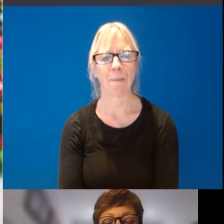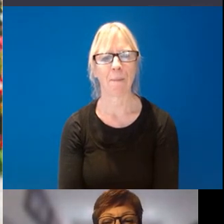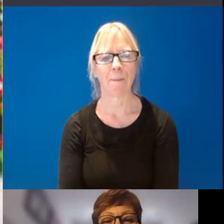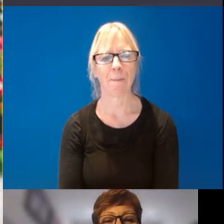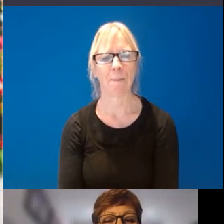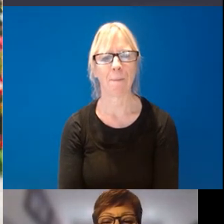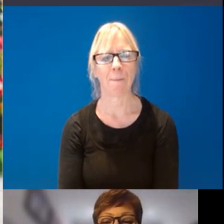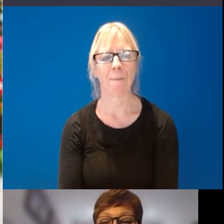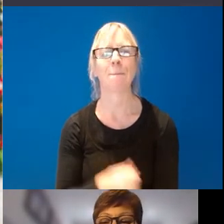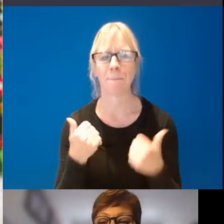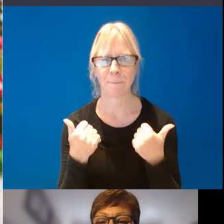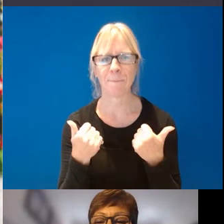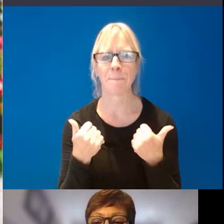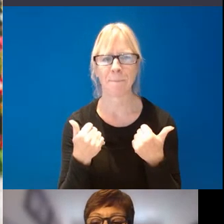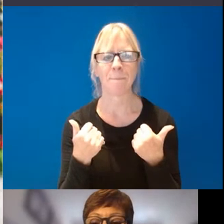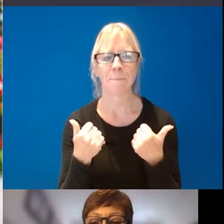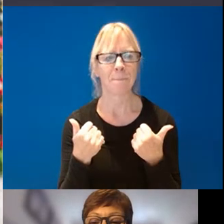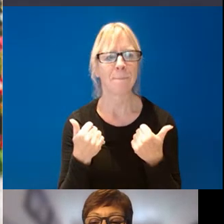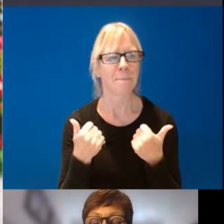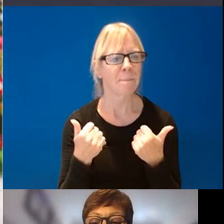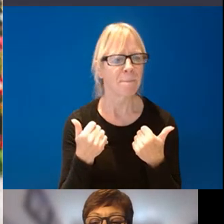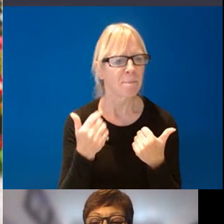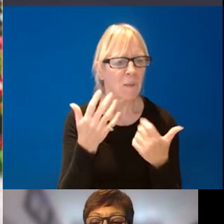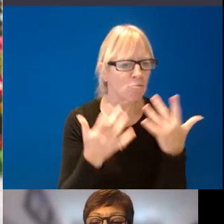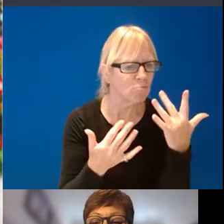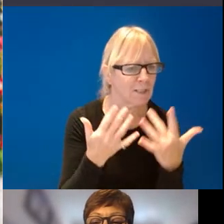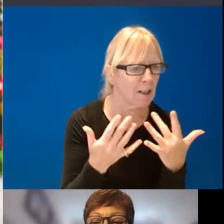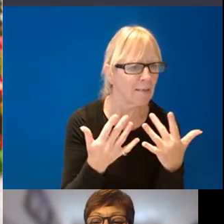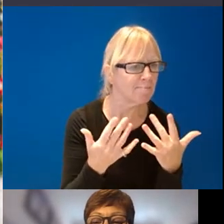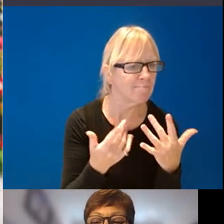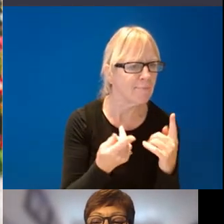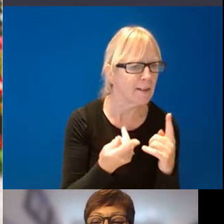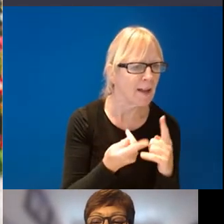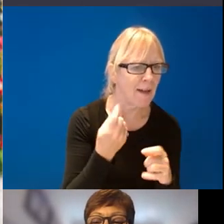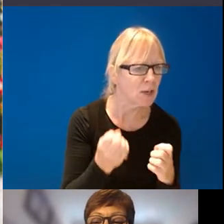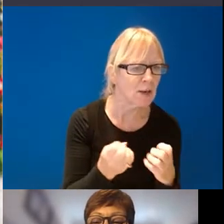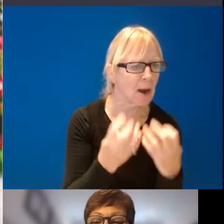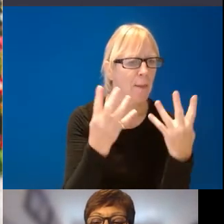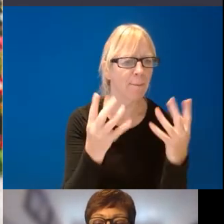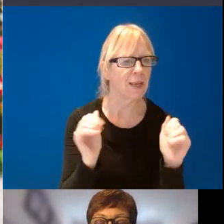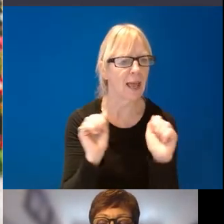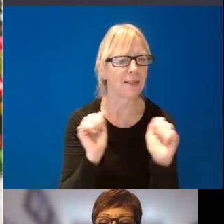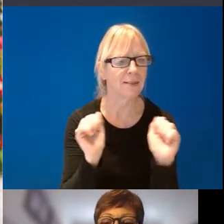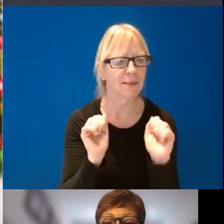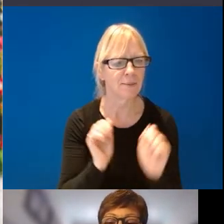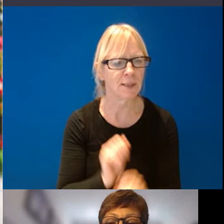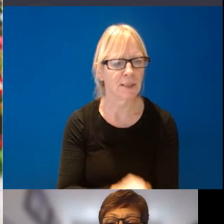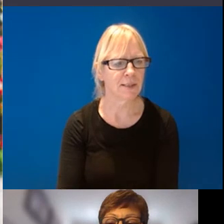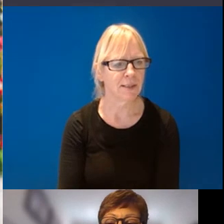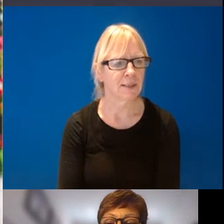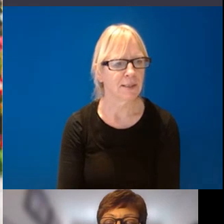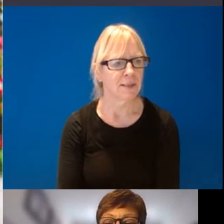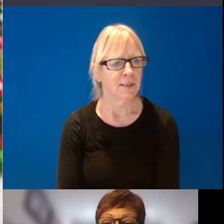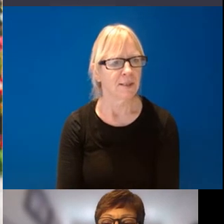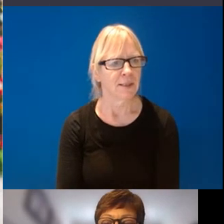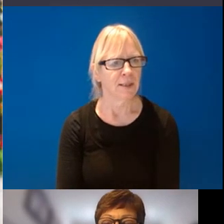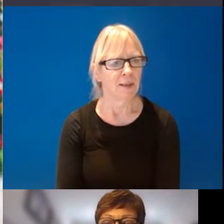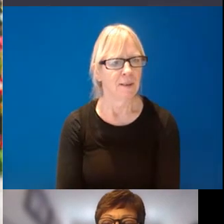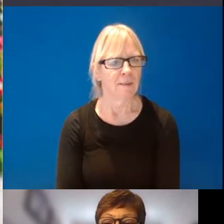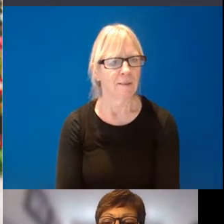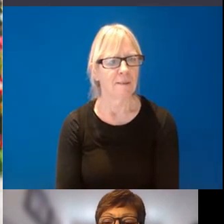So those results don't come up, but we'll just give people a little bit of time. You can see the numbers ticking up slowly to how many people have